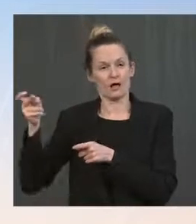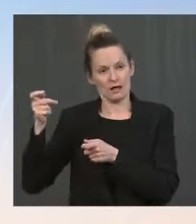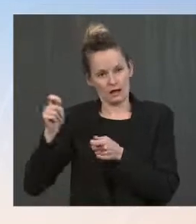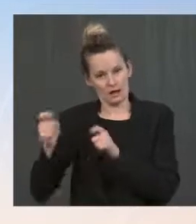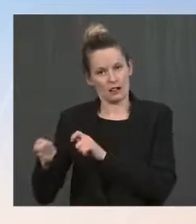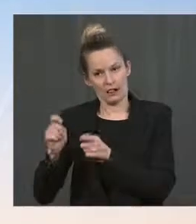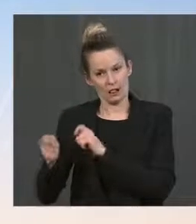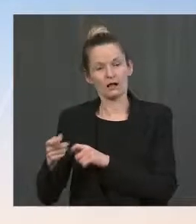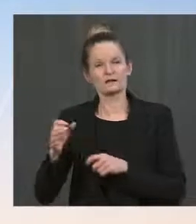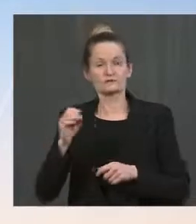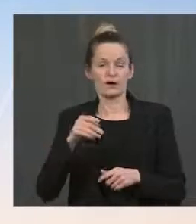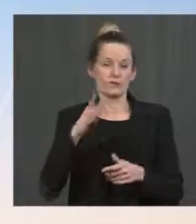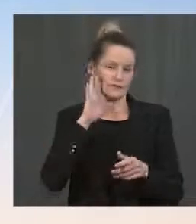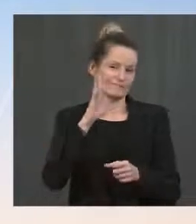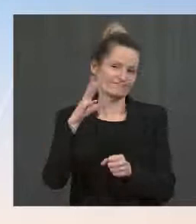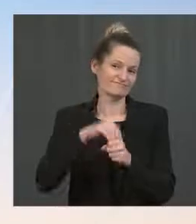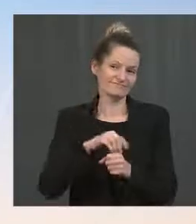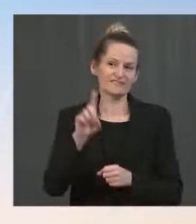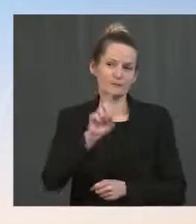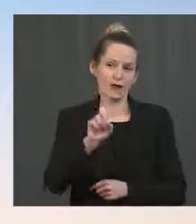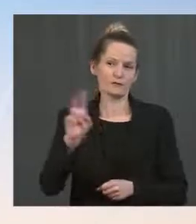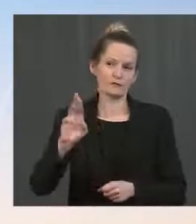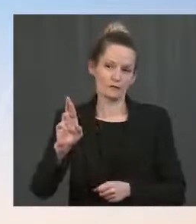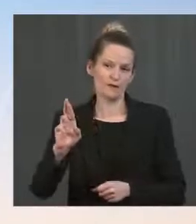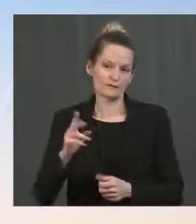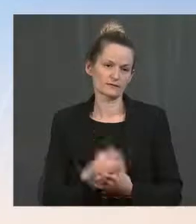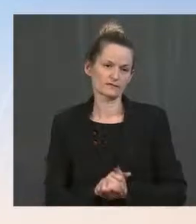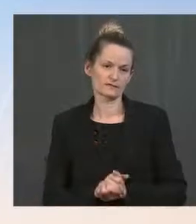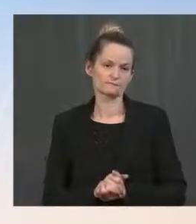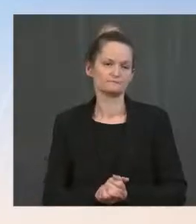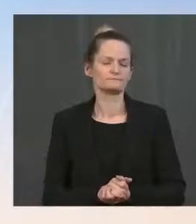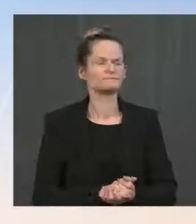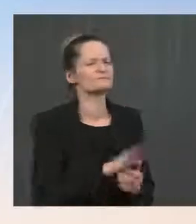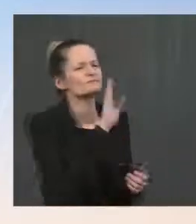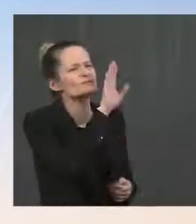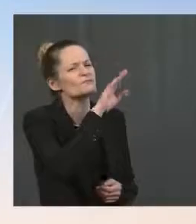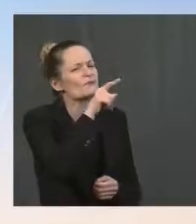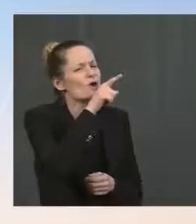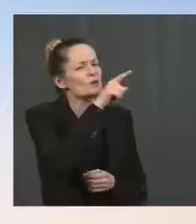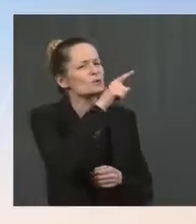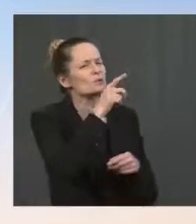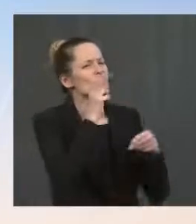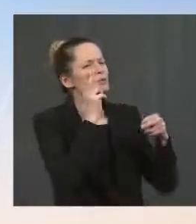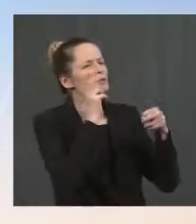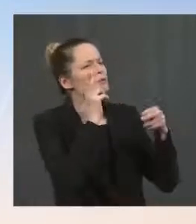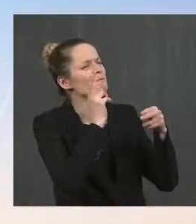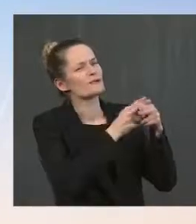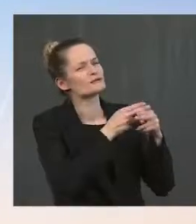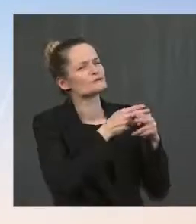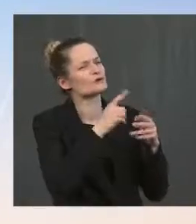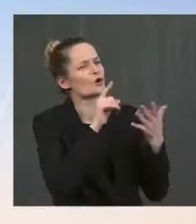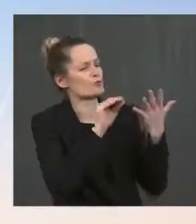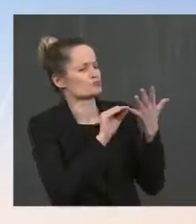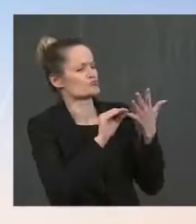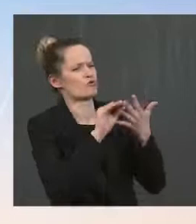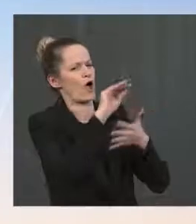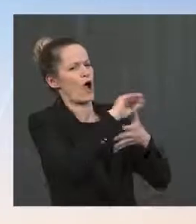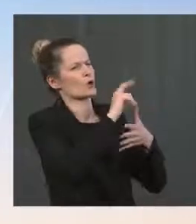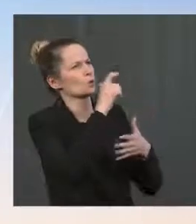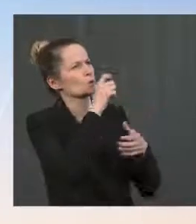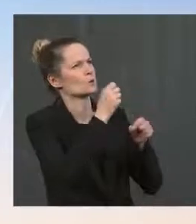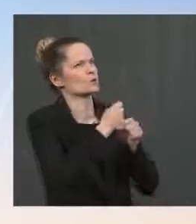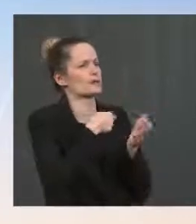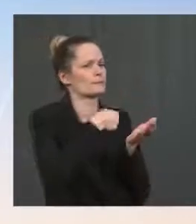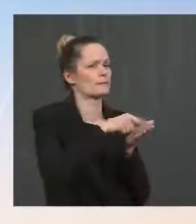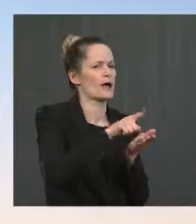one of the fallbacks was something called prioritization, where you sort of decide who gets paid and who doesn't. Is the administration going down this road at all? Is